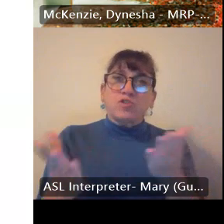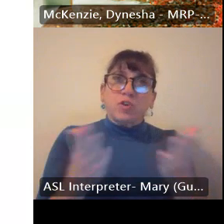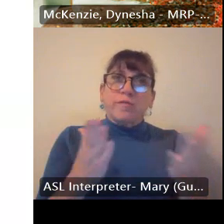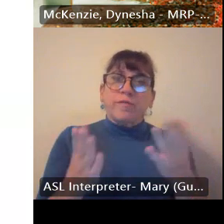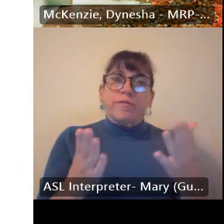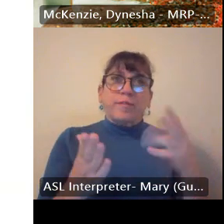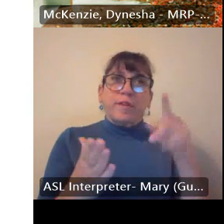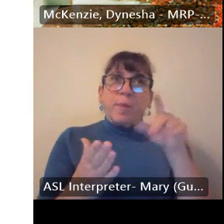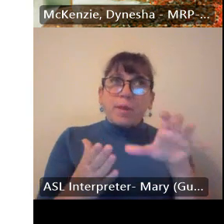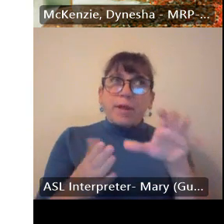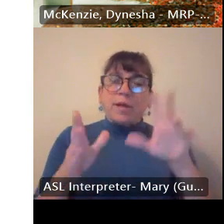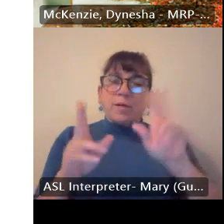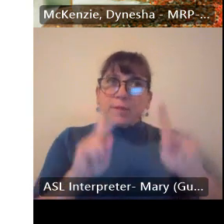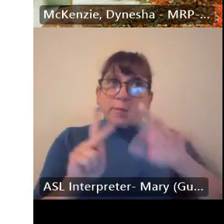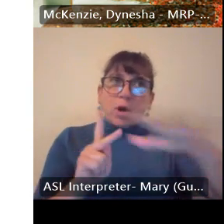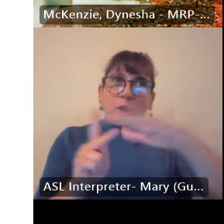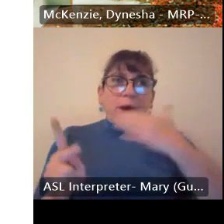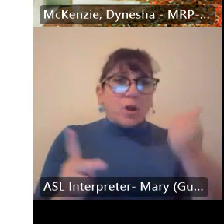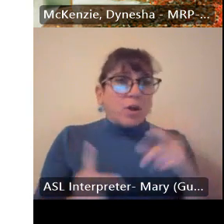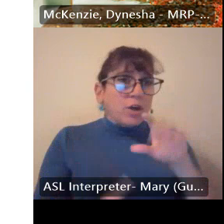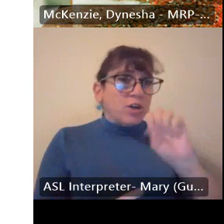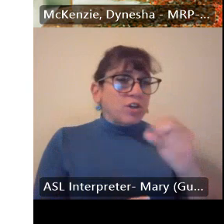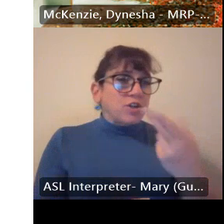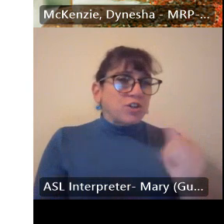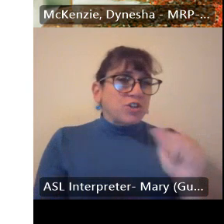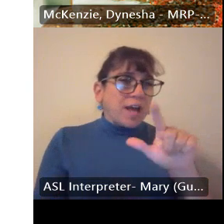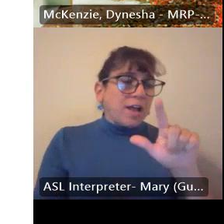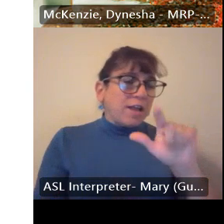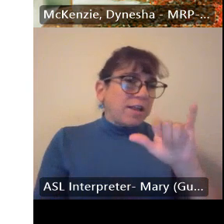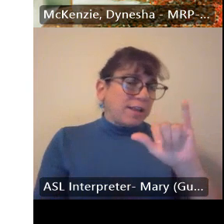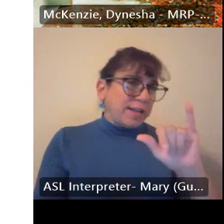Shalini, I'm guessing you would like to add to that, and you should, please.